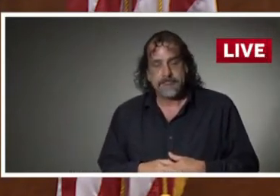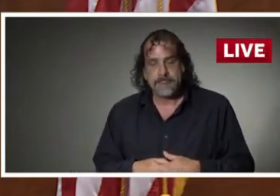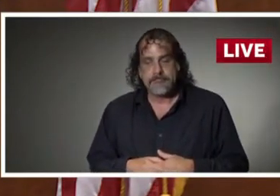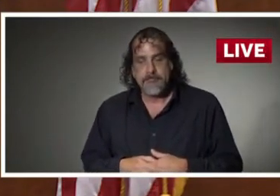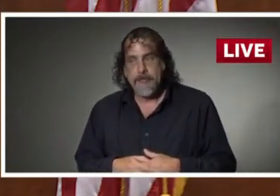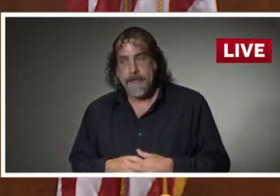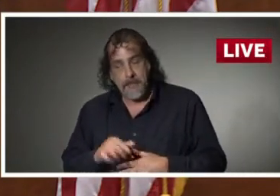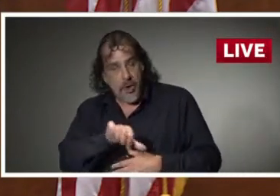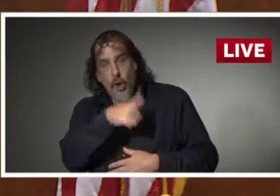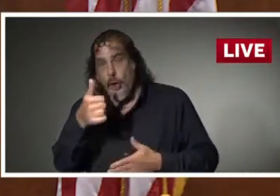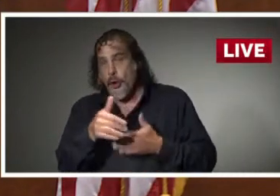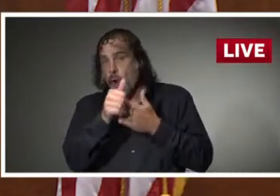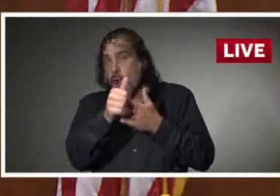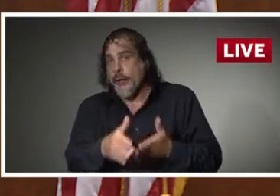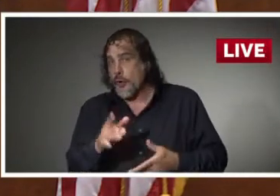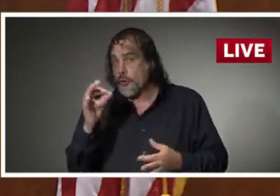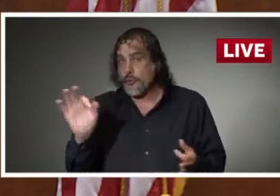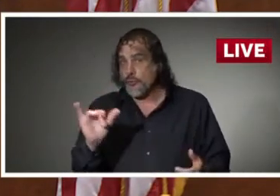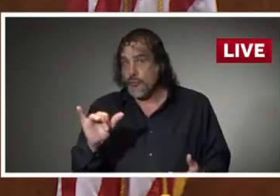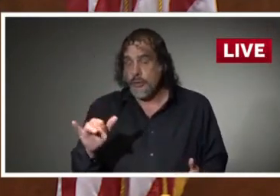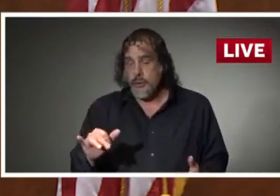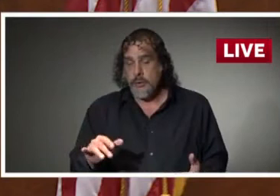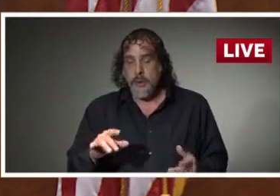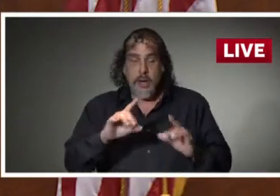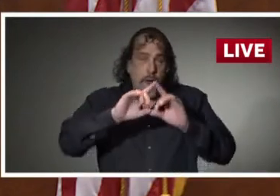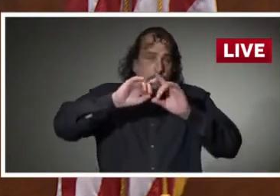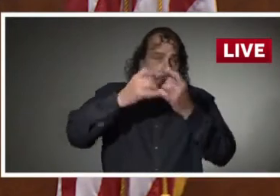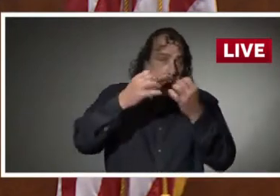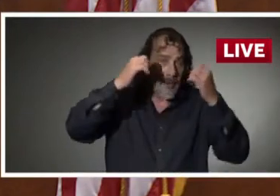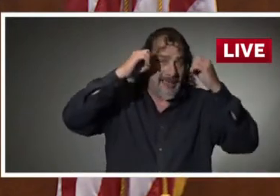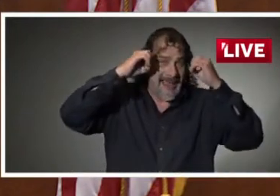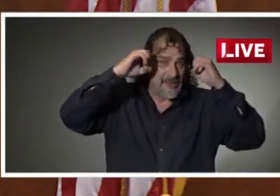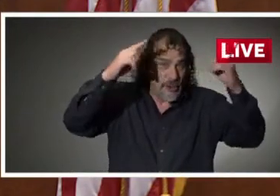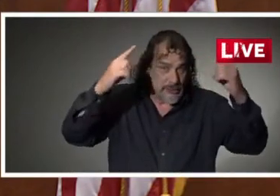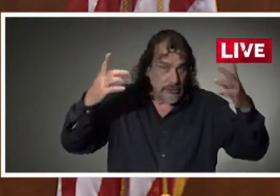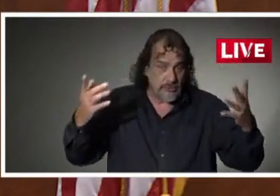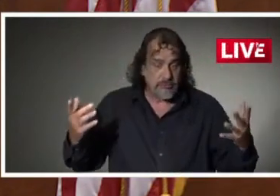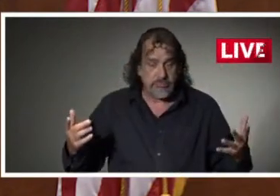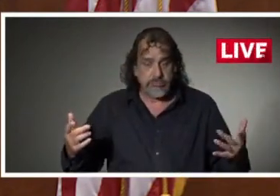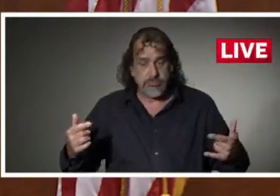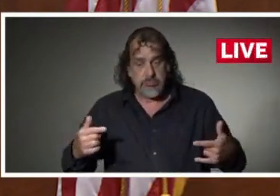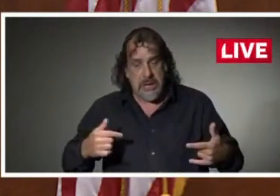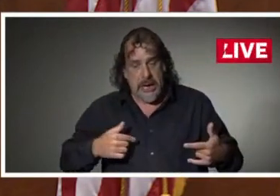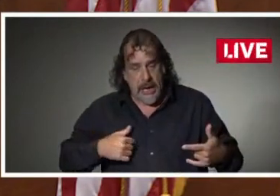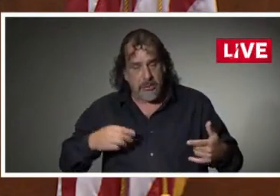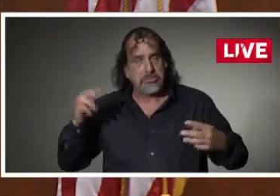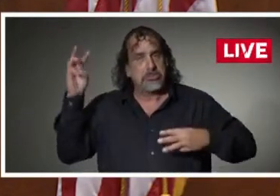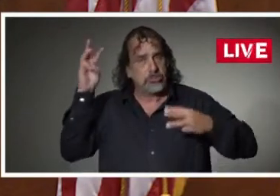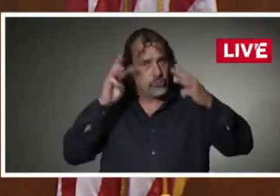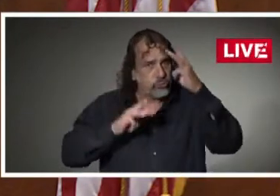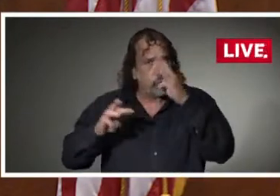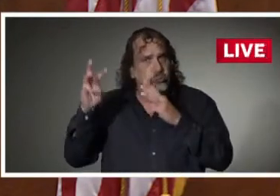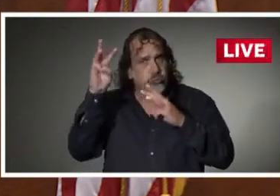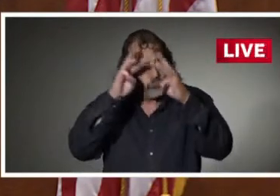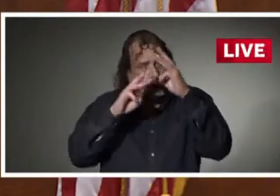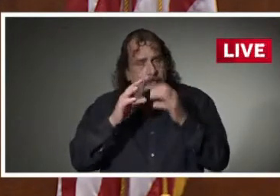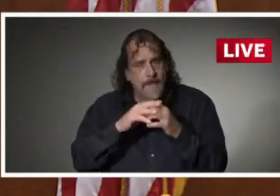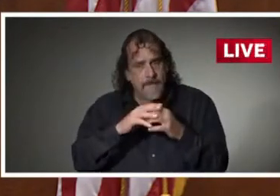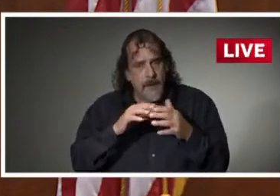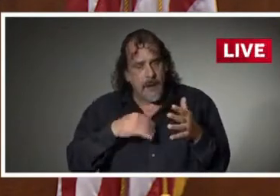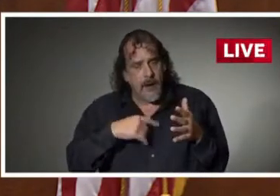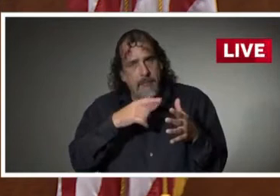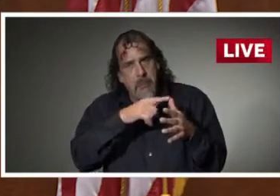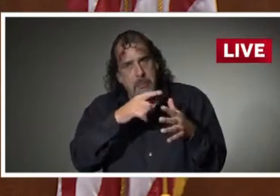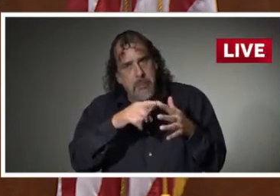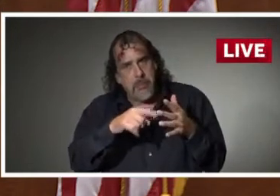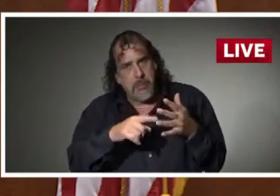leaders. With respect to the Department of Education, I'm very concerned, as I have pointed out over the last 24